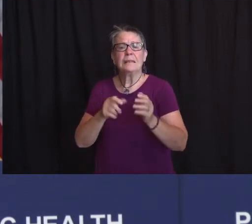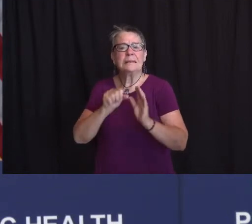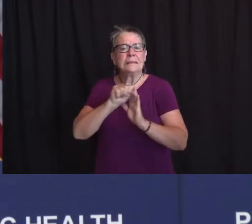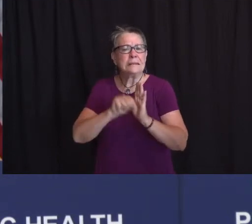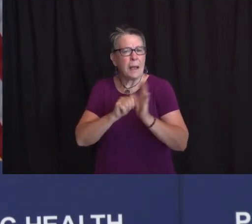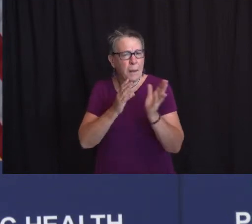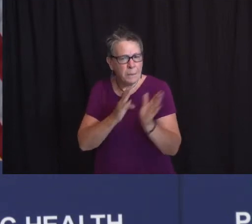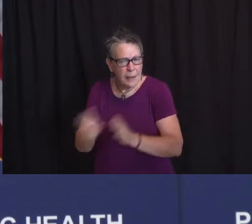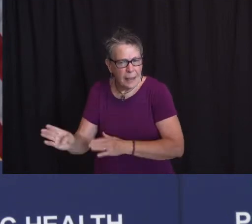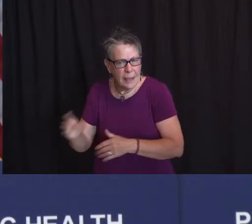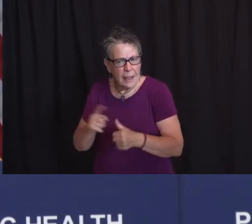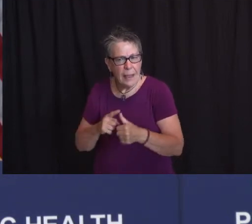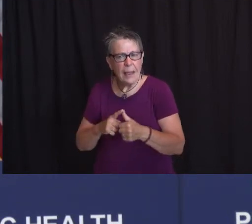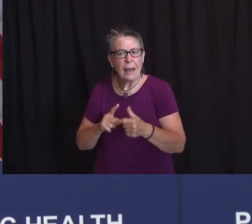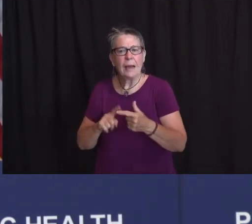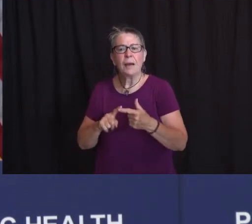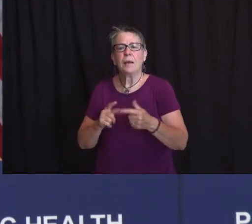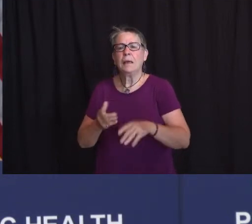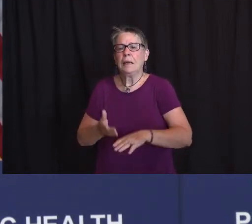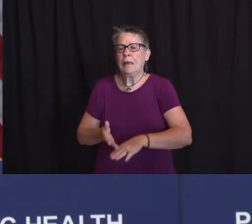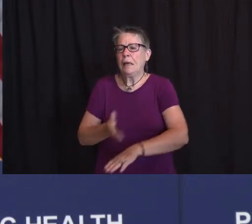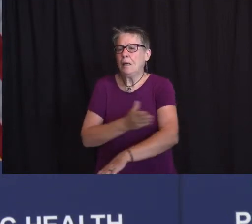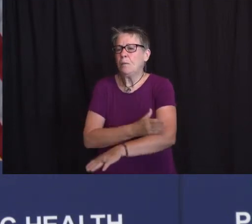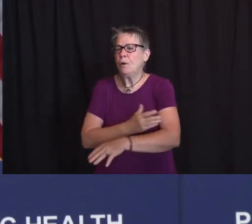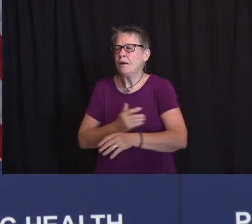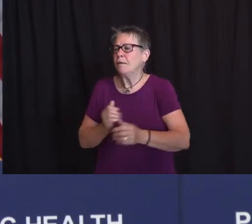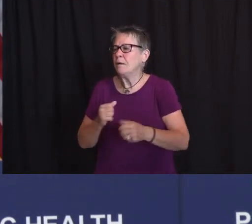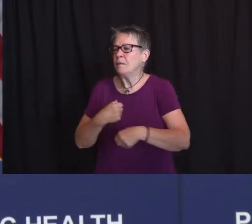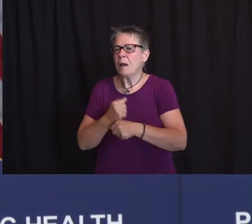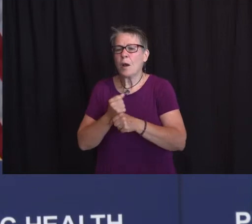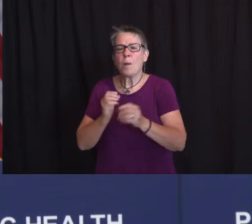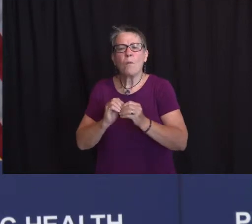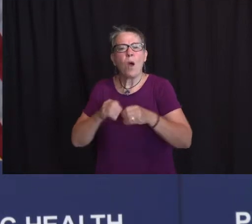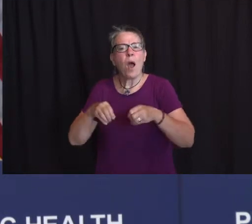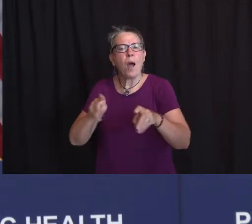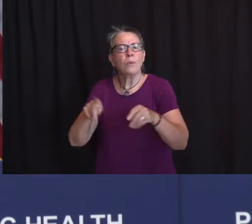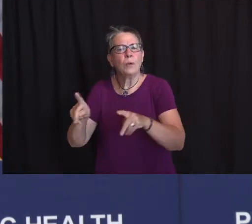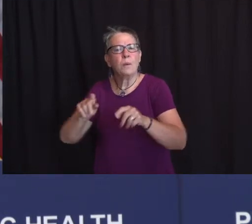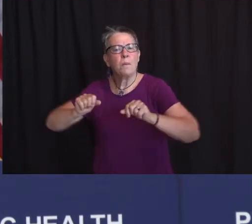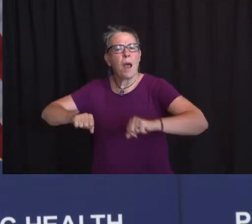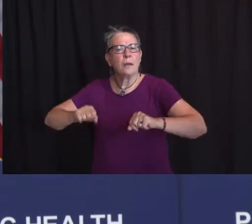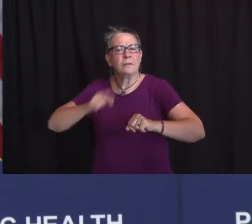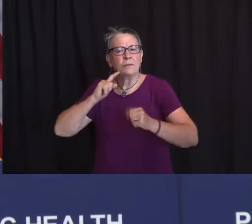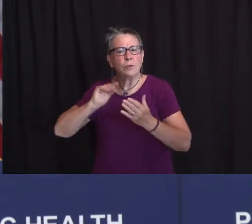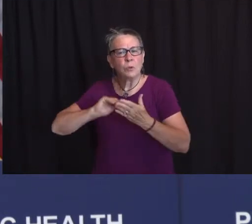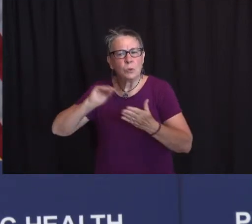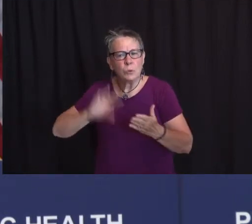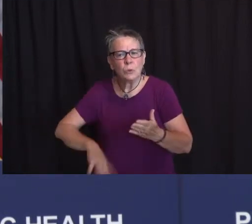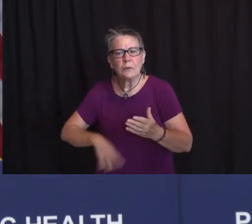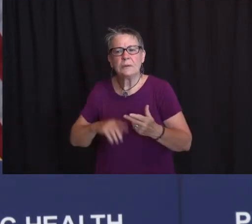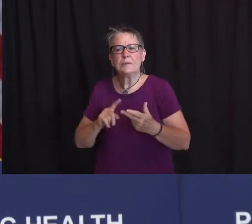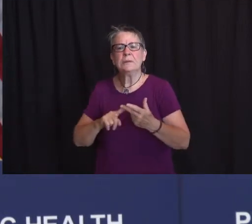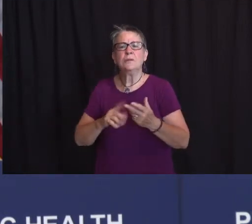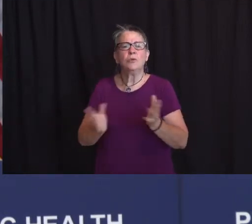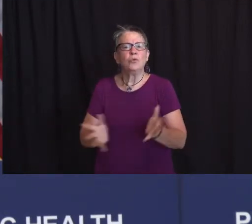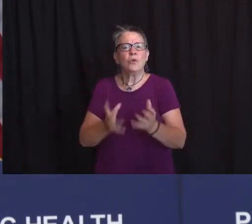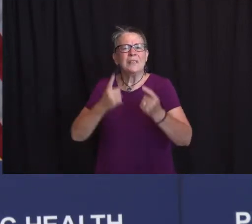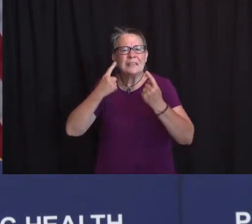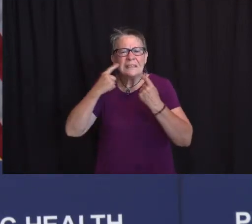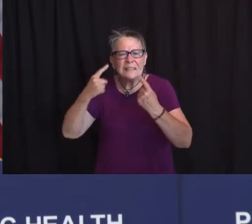affordability, fostering student success, promoting safe and inclusive learning environments, and cultivating research, innovation, and